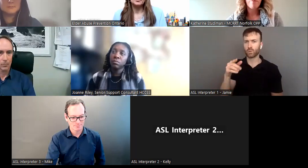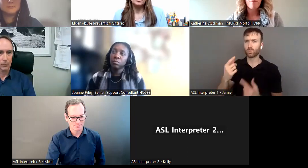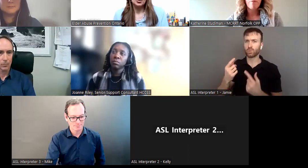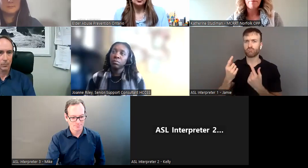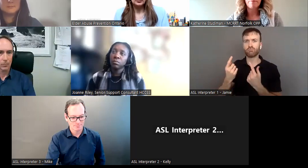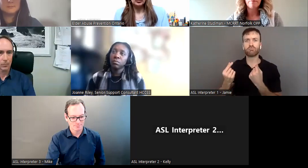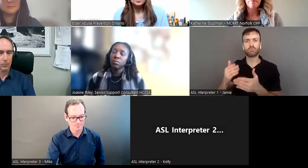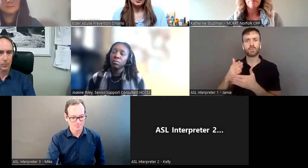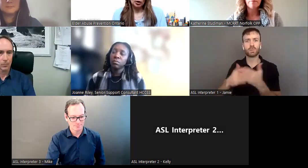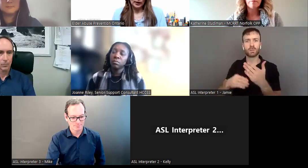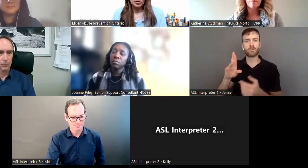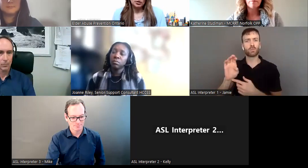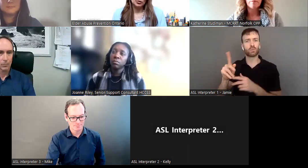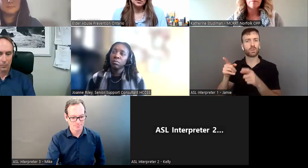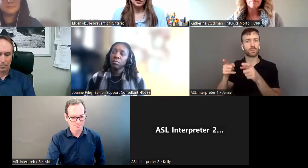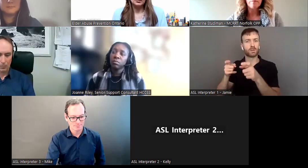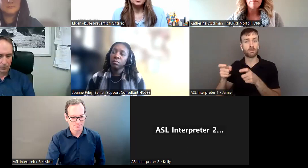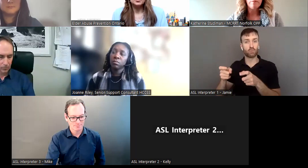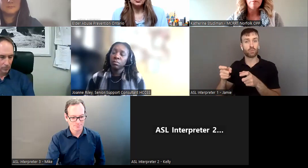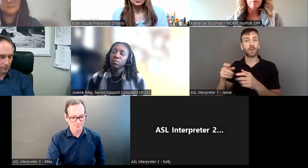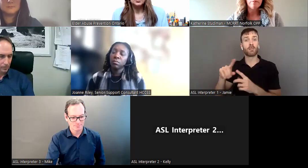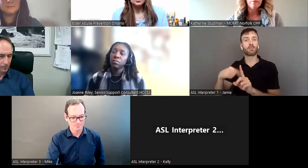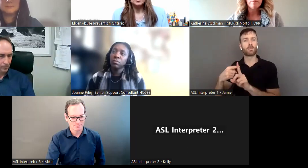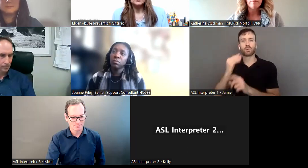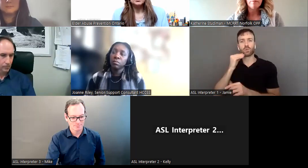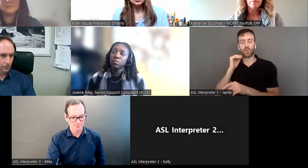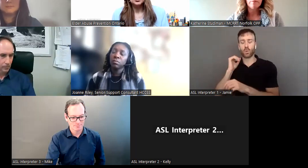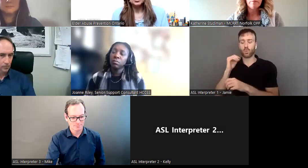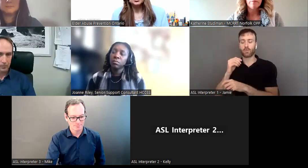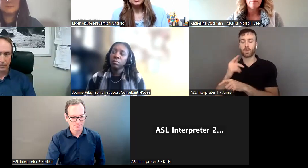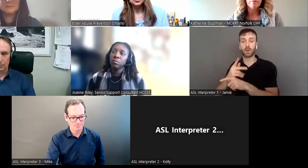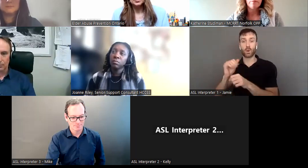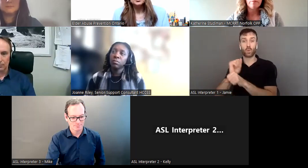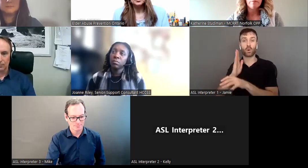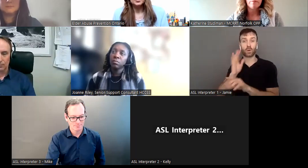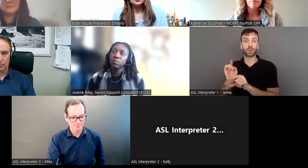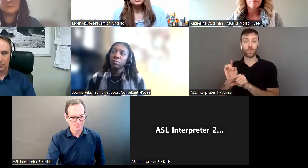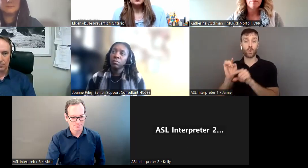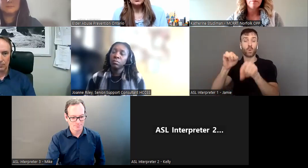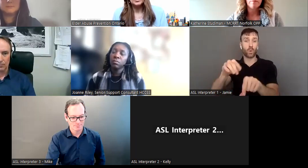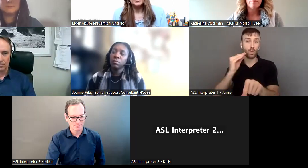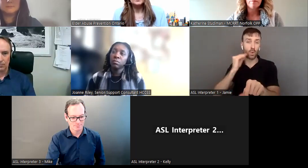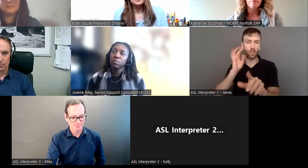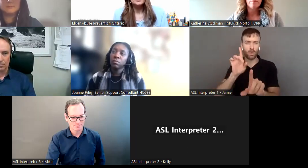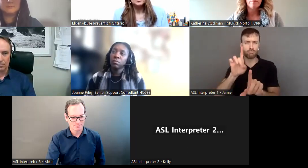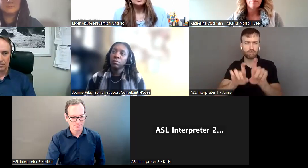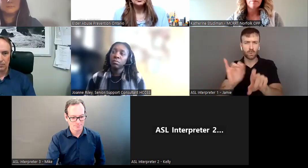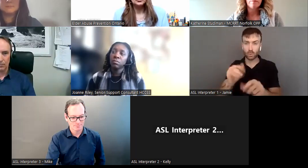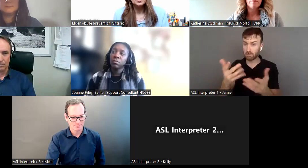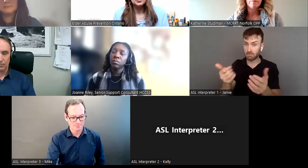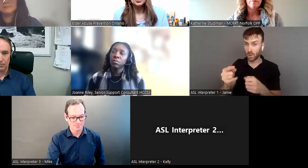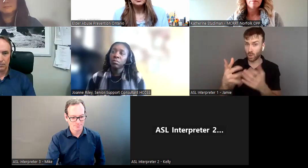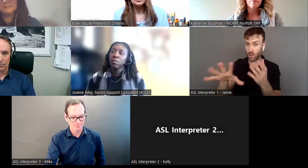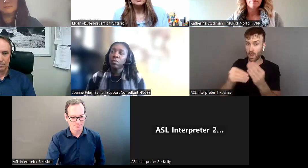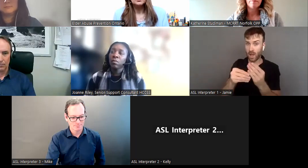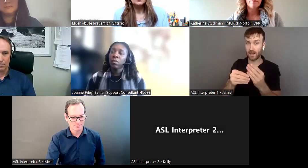and then the home care workers that are going to the homes would obviously do some of those questioning as well. Is there anything else you may want to add that's a little bit different